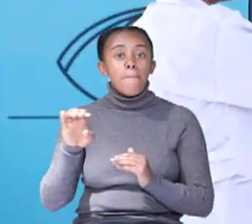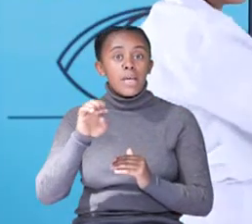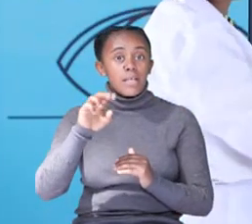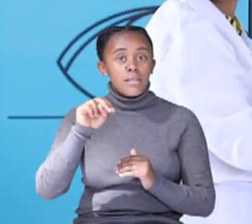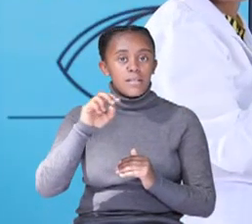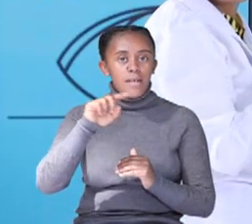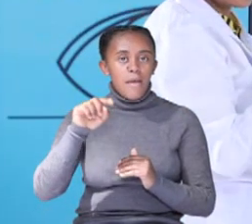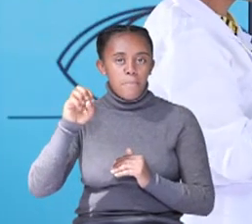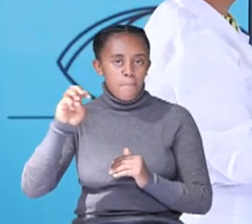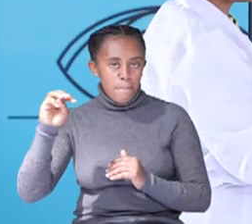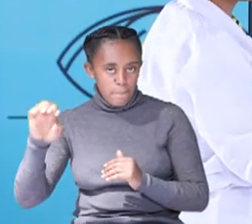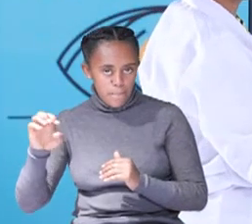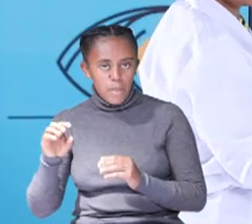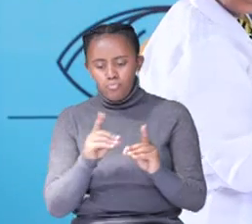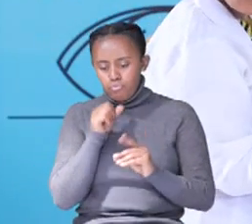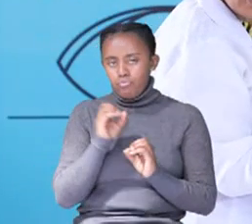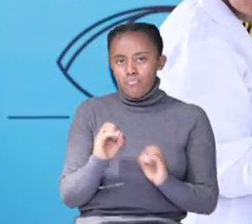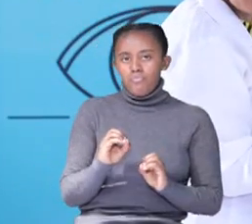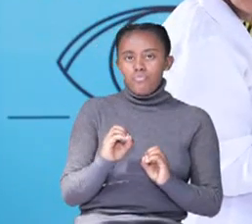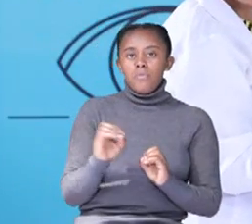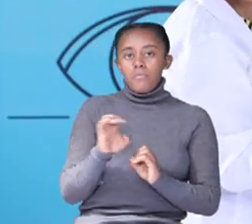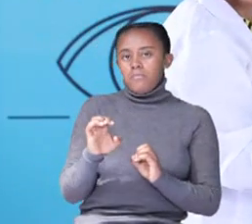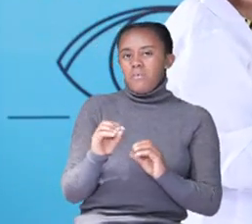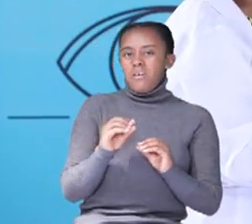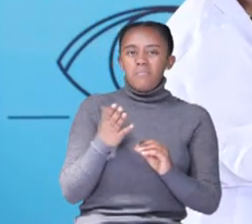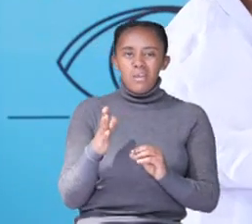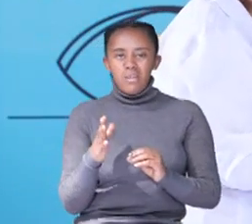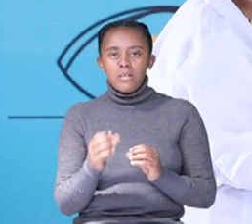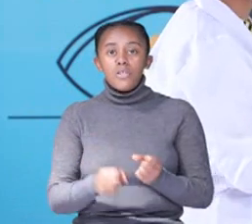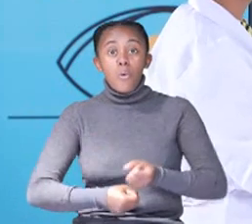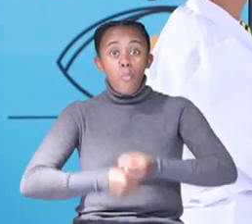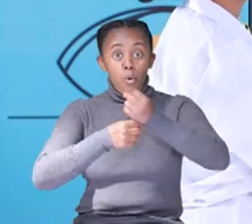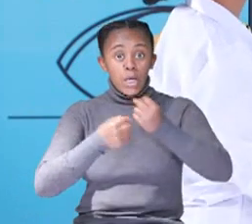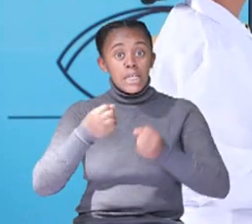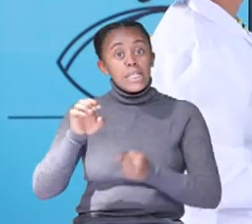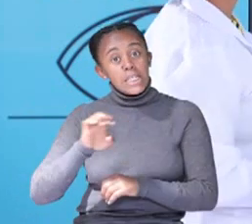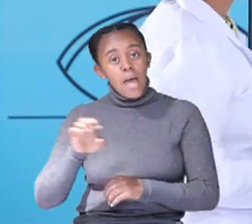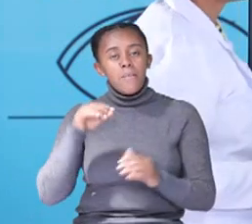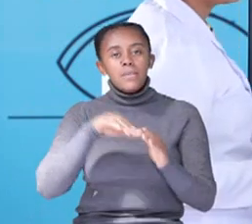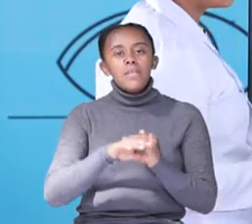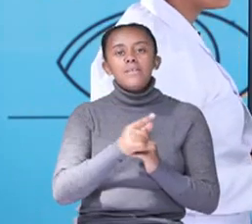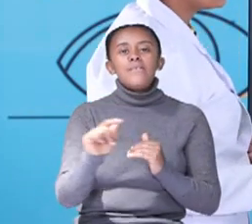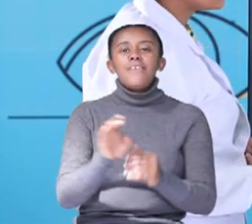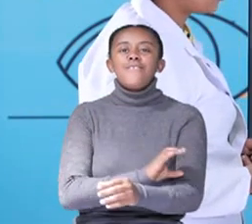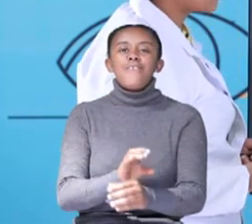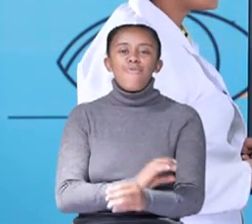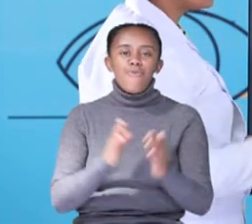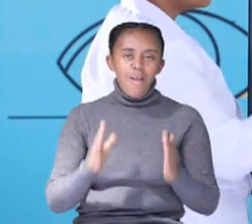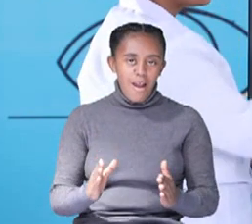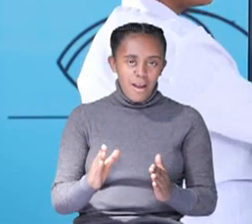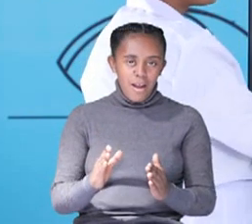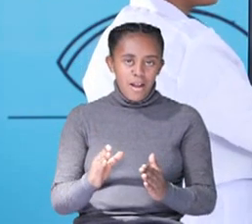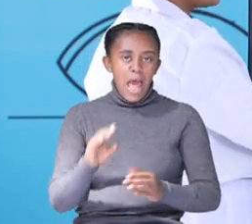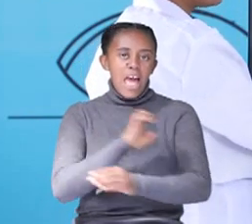and they do not act as enzyme, but they can support enzymes in cellular